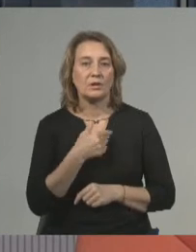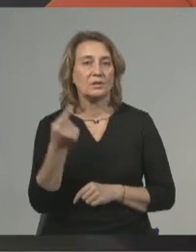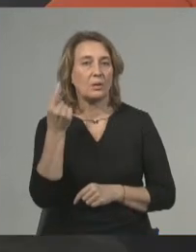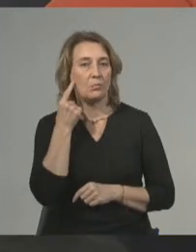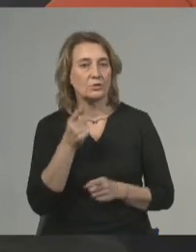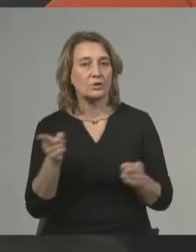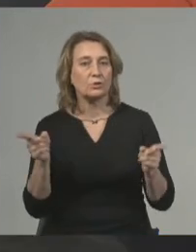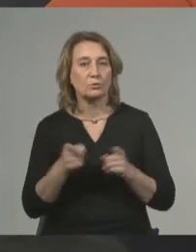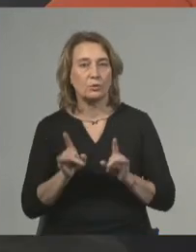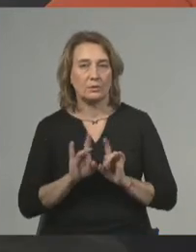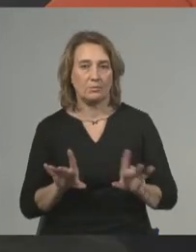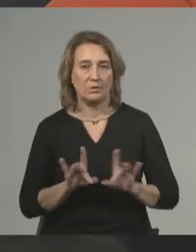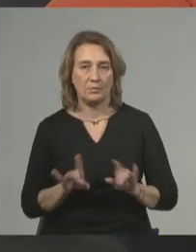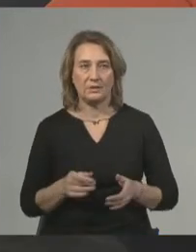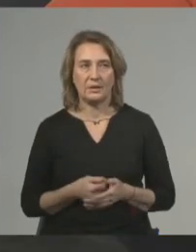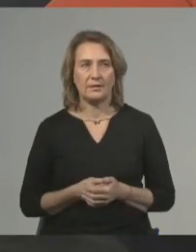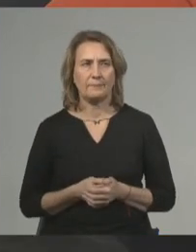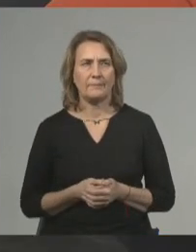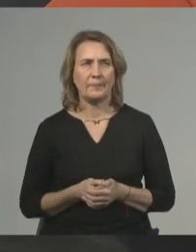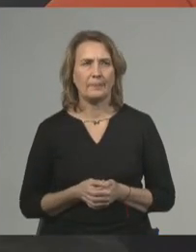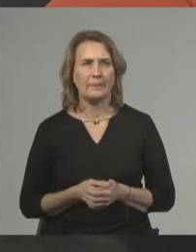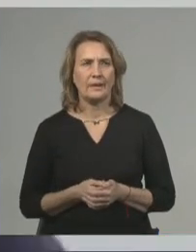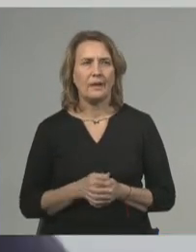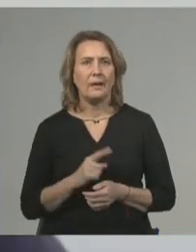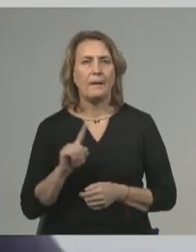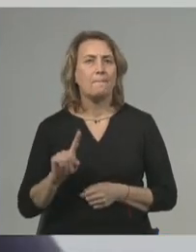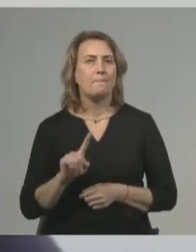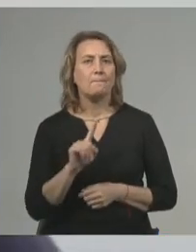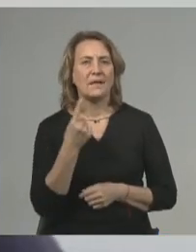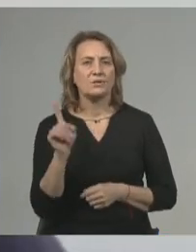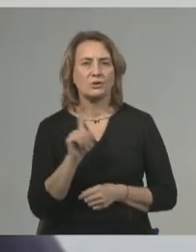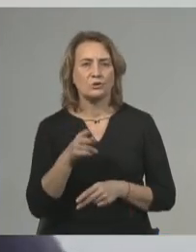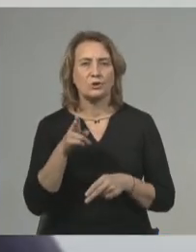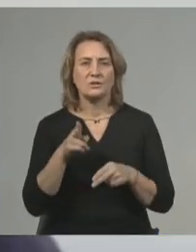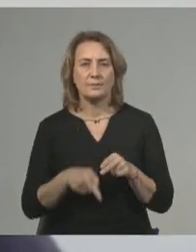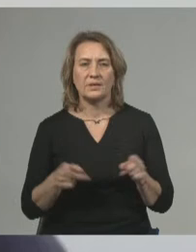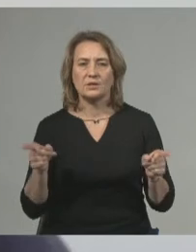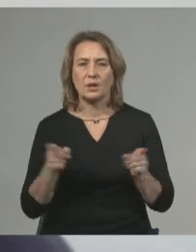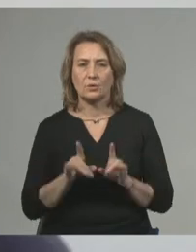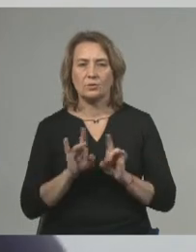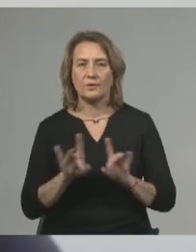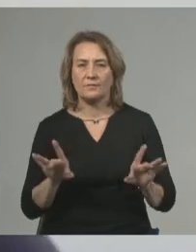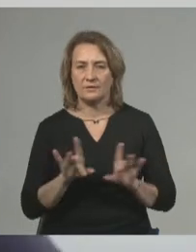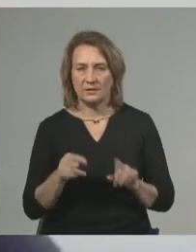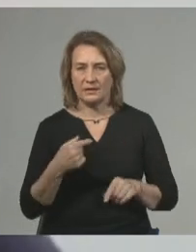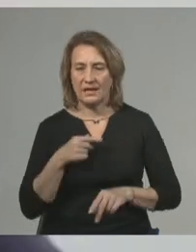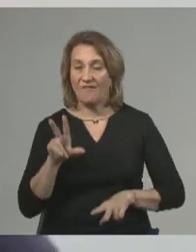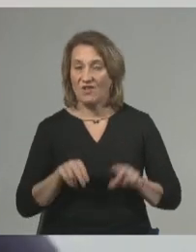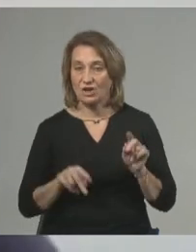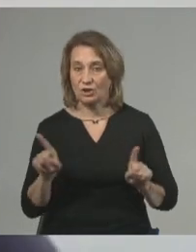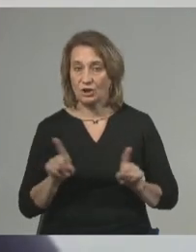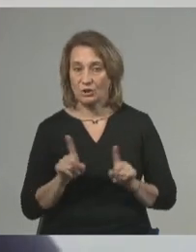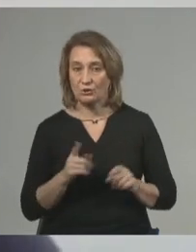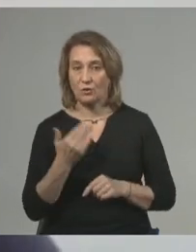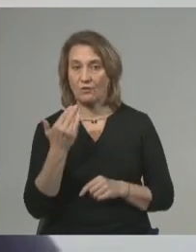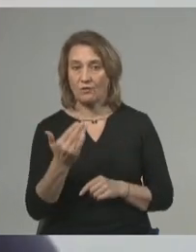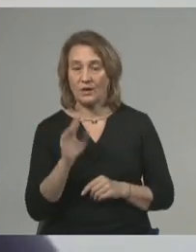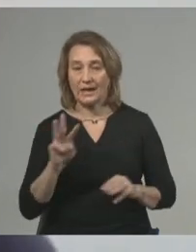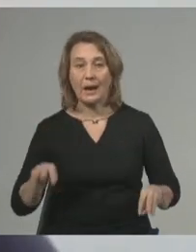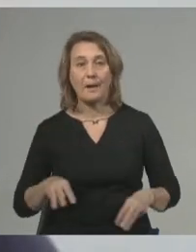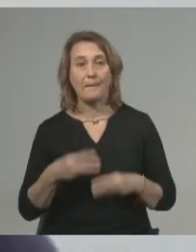finish yes thank you it's a very brief comment and i think we as media outlets have to